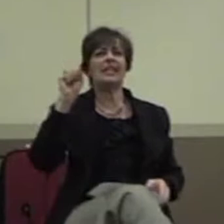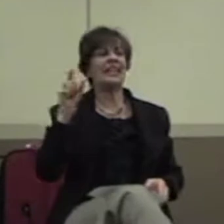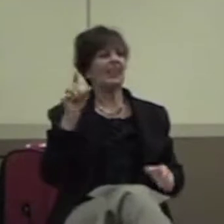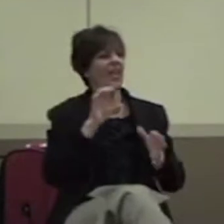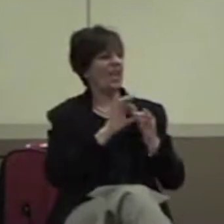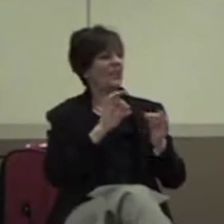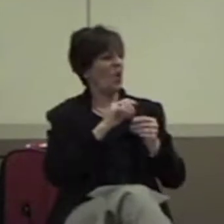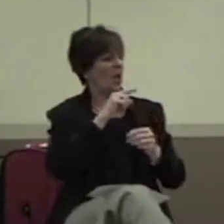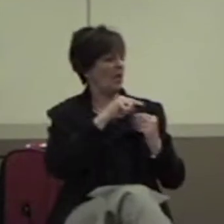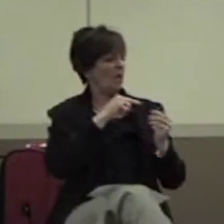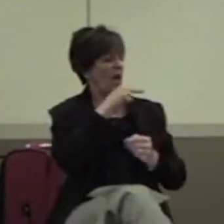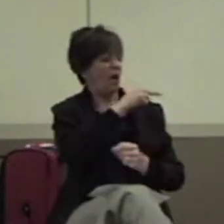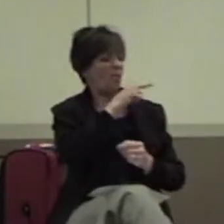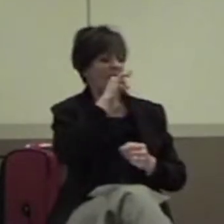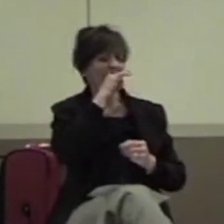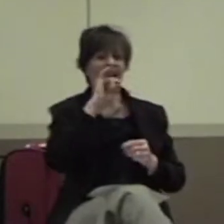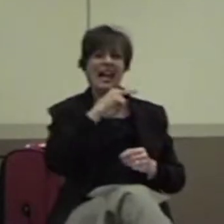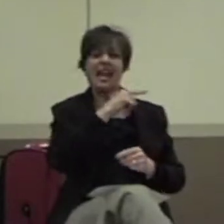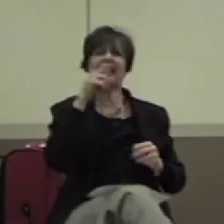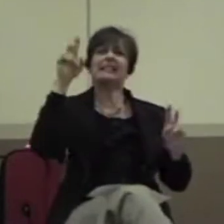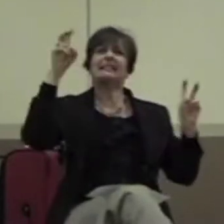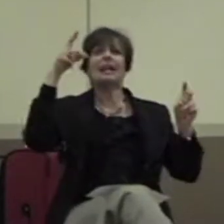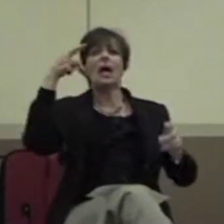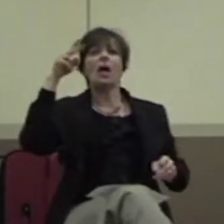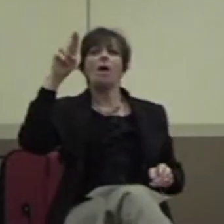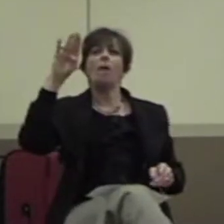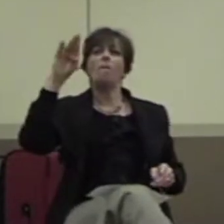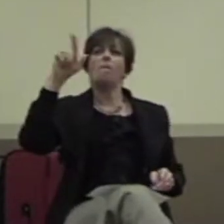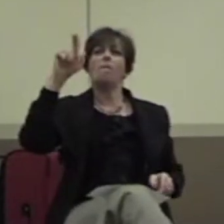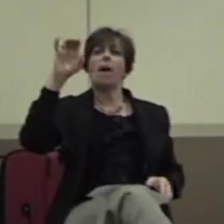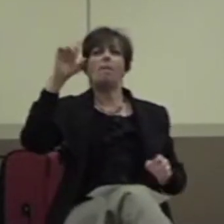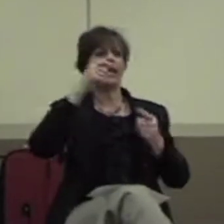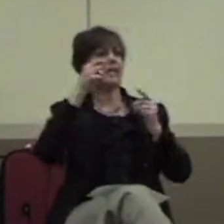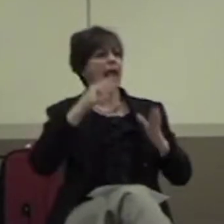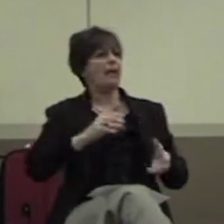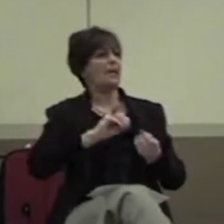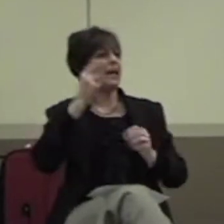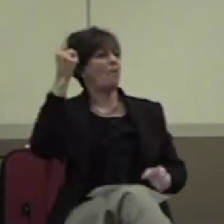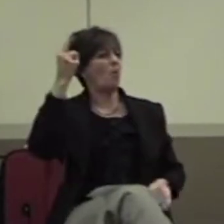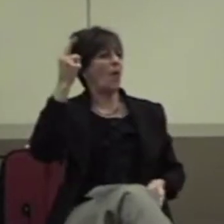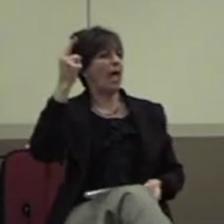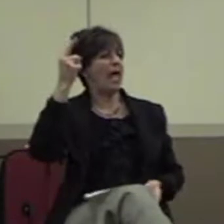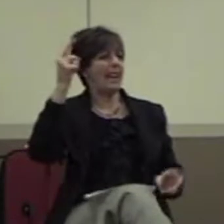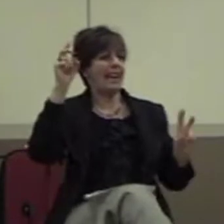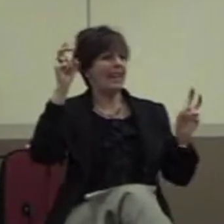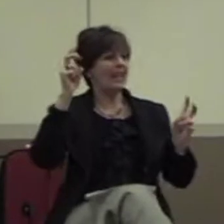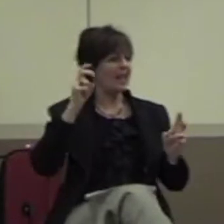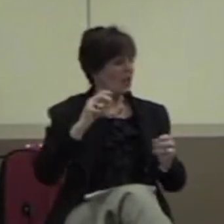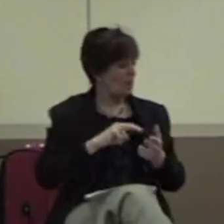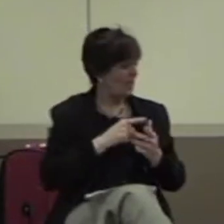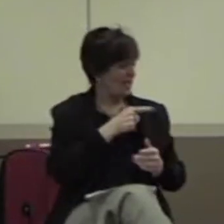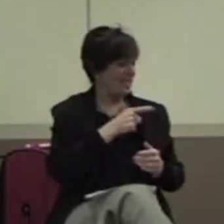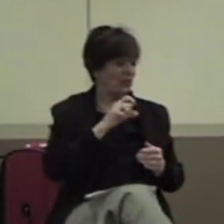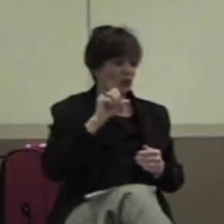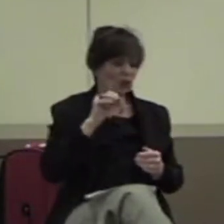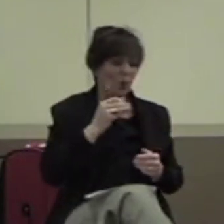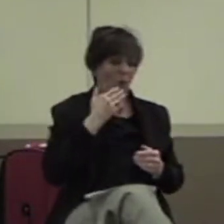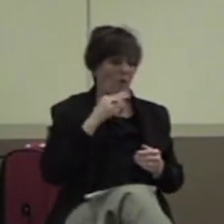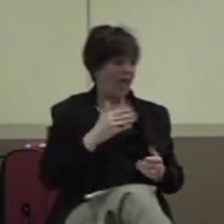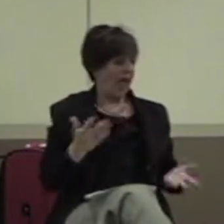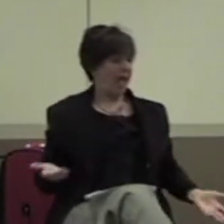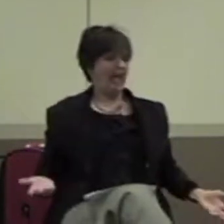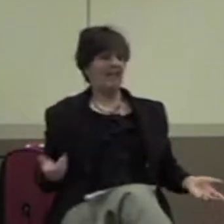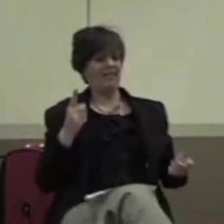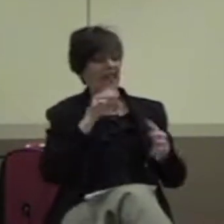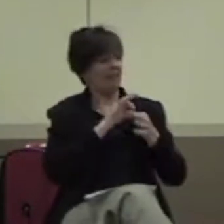the kid like they're public enemy number one. And I'm thinking, there cannot be a kid that's so bad that there is no redeeming value left, that